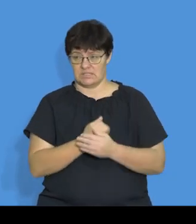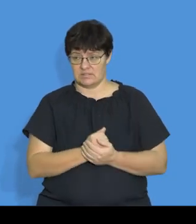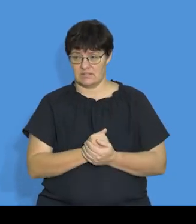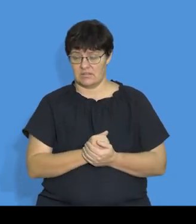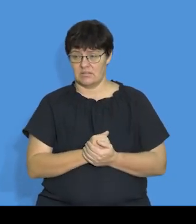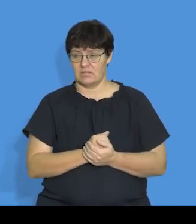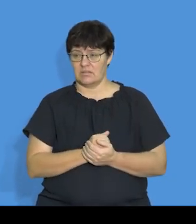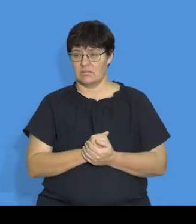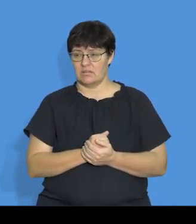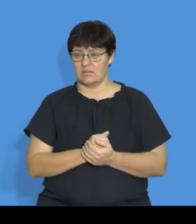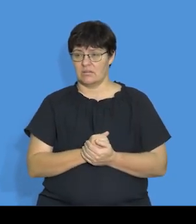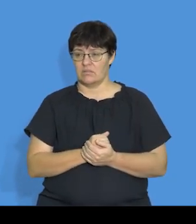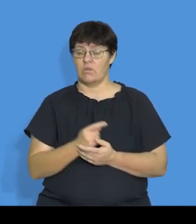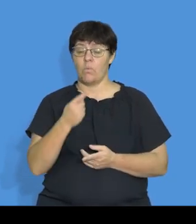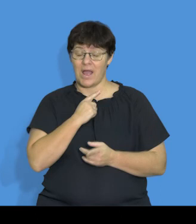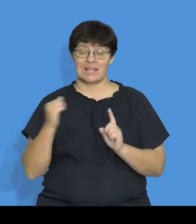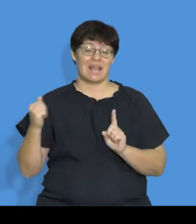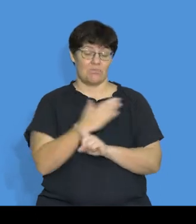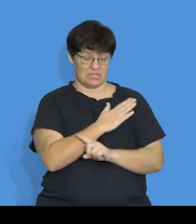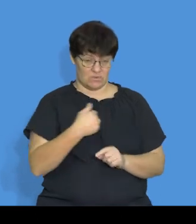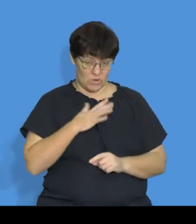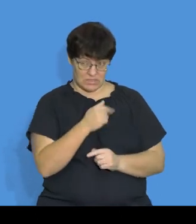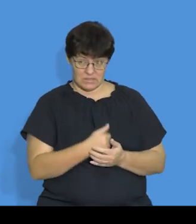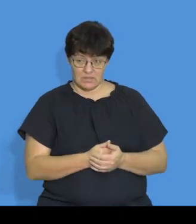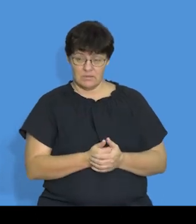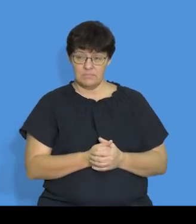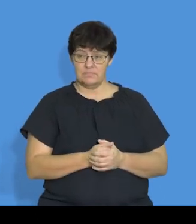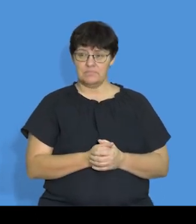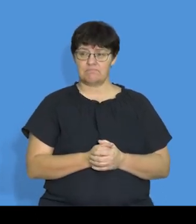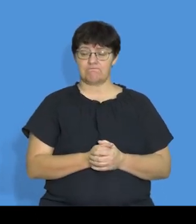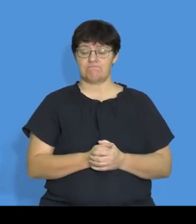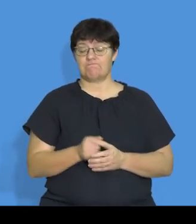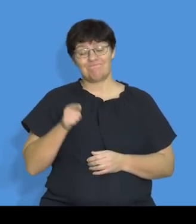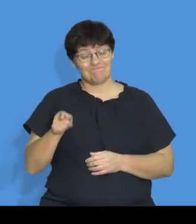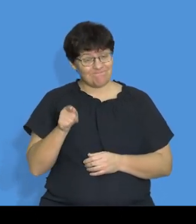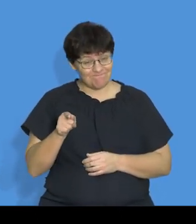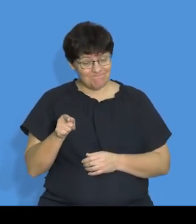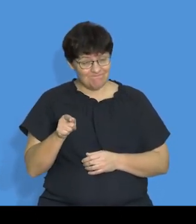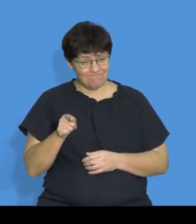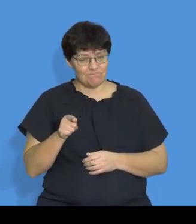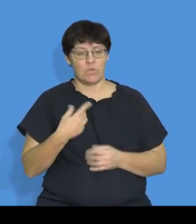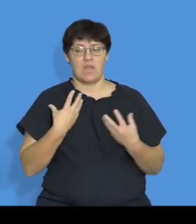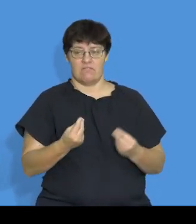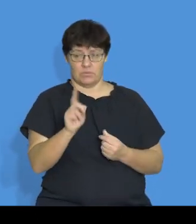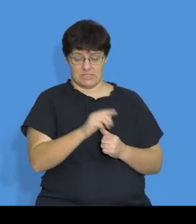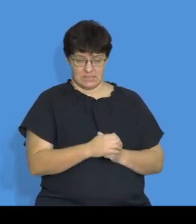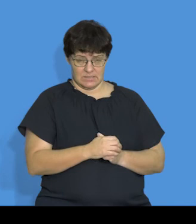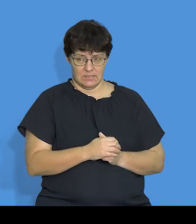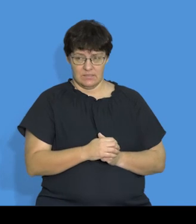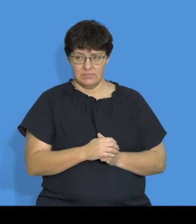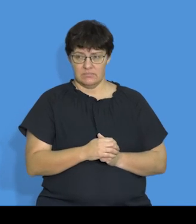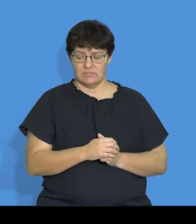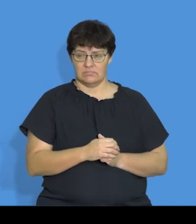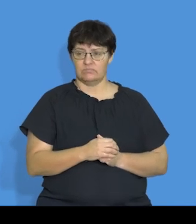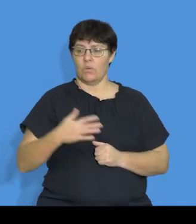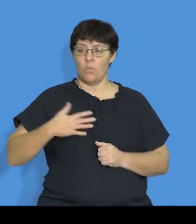want the current, right? Okay, so if that's the case, this is what we have, okay? So if we want the